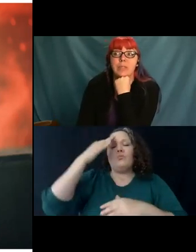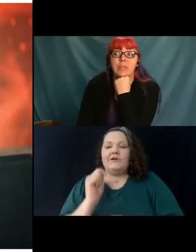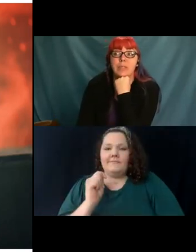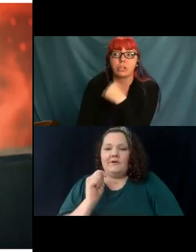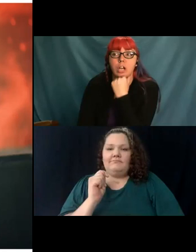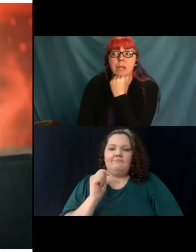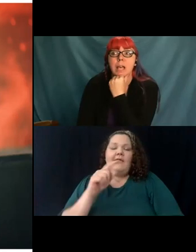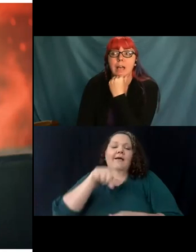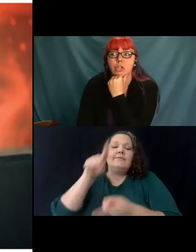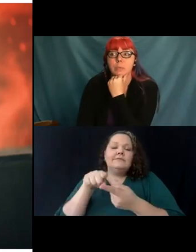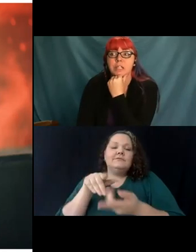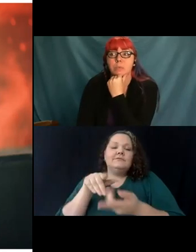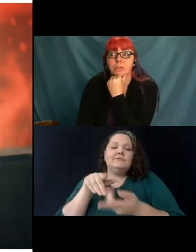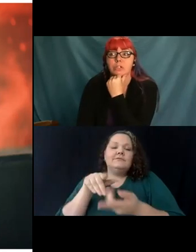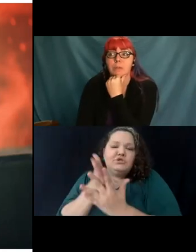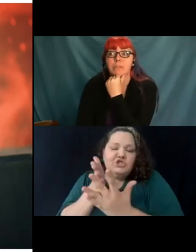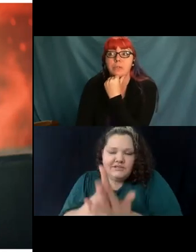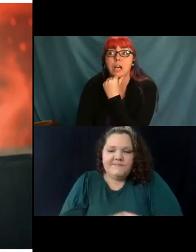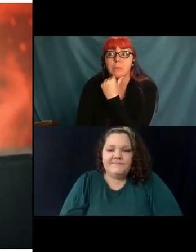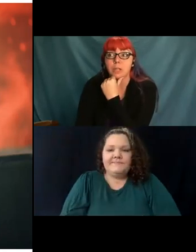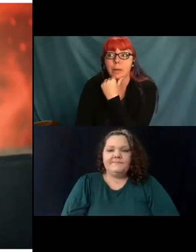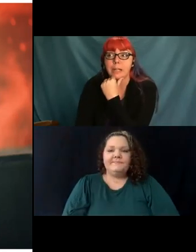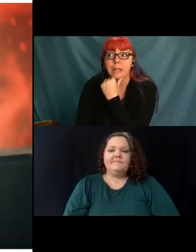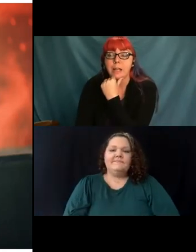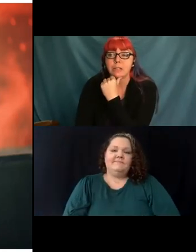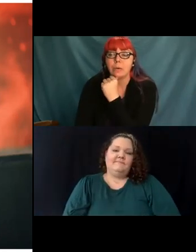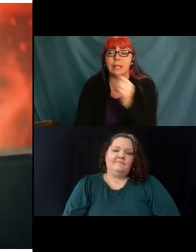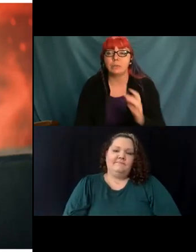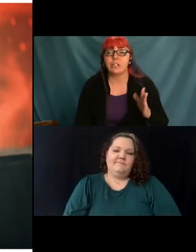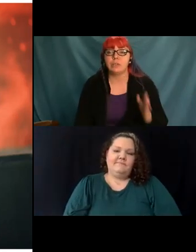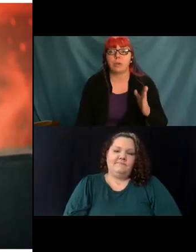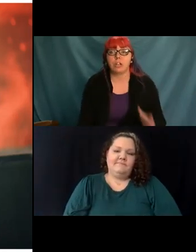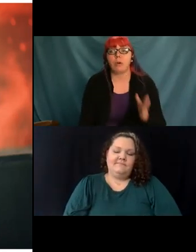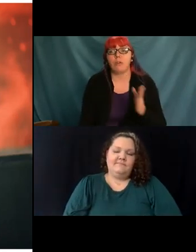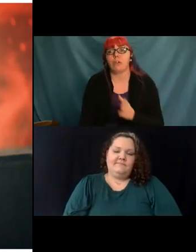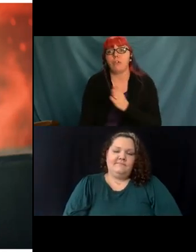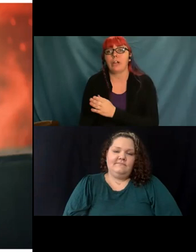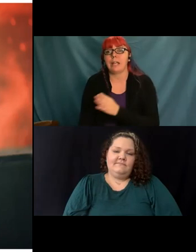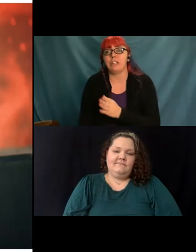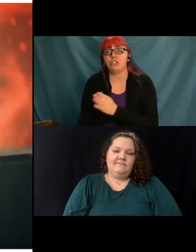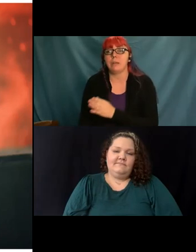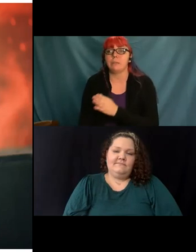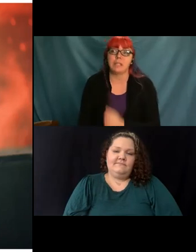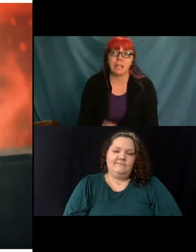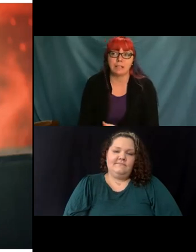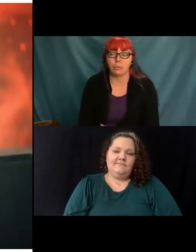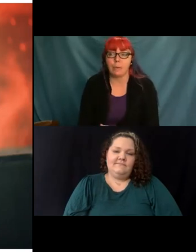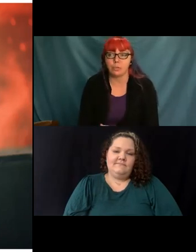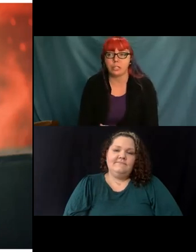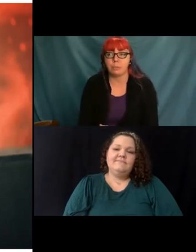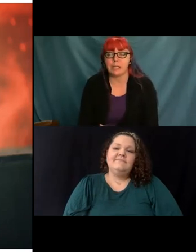example, with this workshop, have interpreted this workshop a few times already. So as we do this workshop over and over again, each time there's